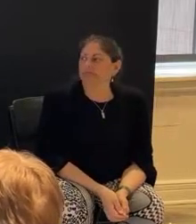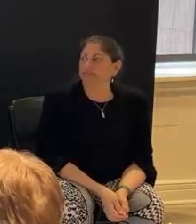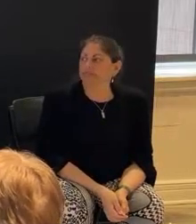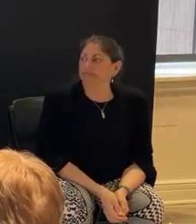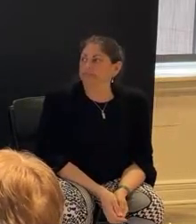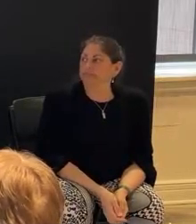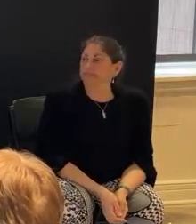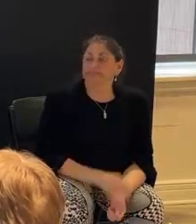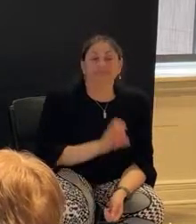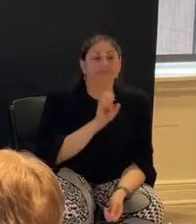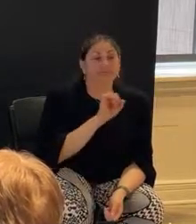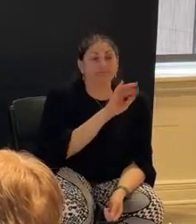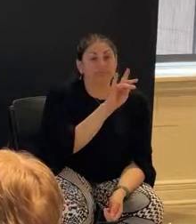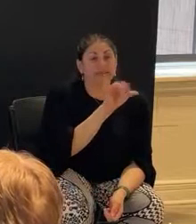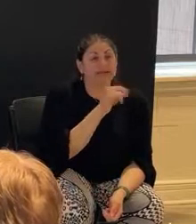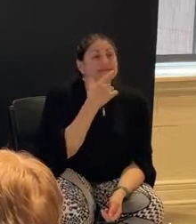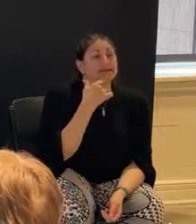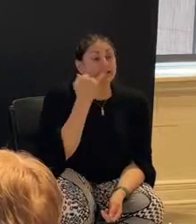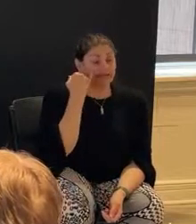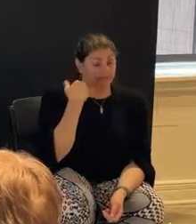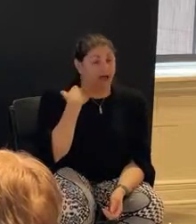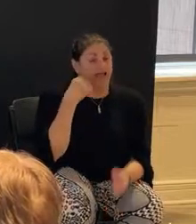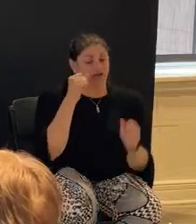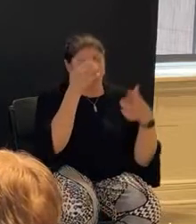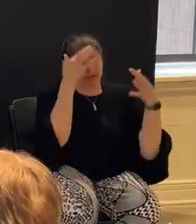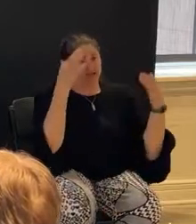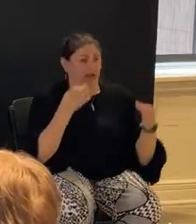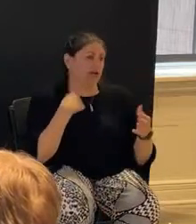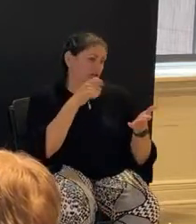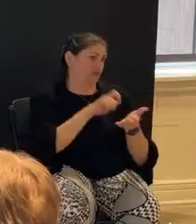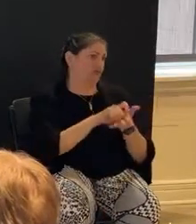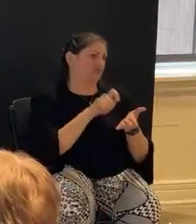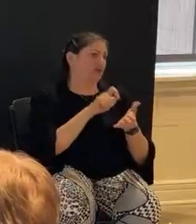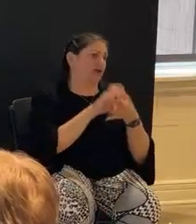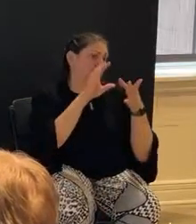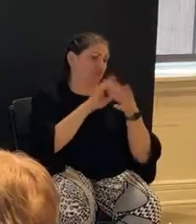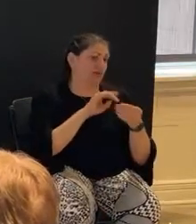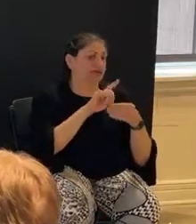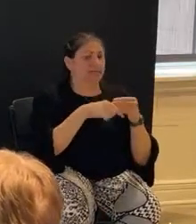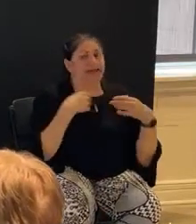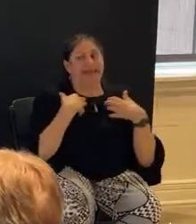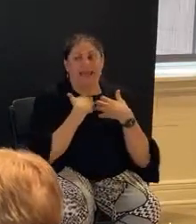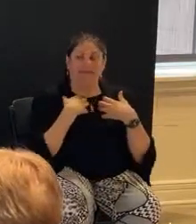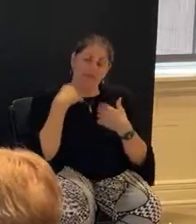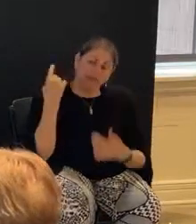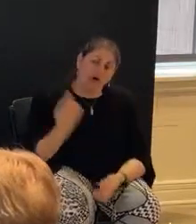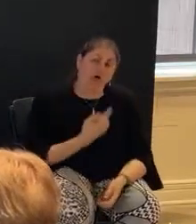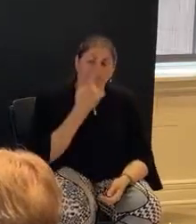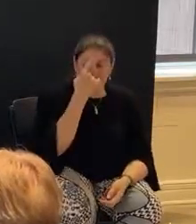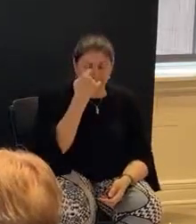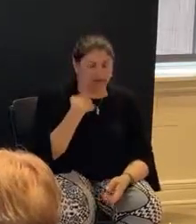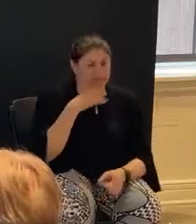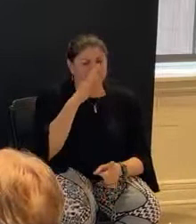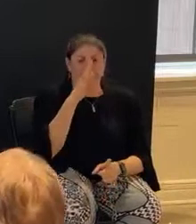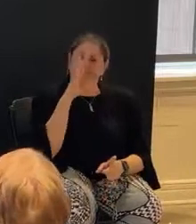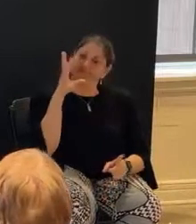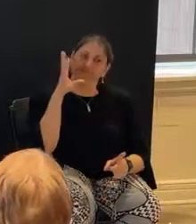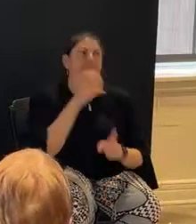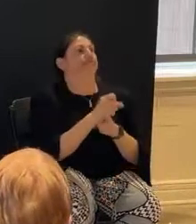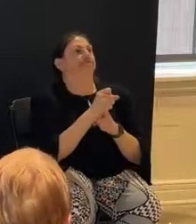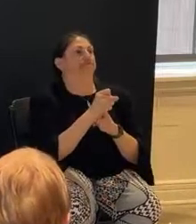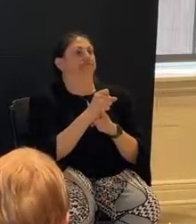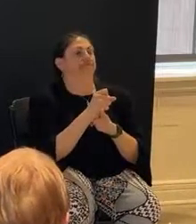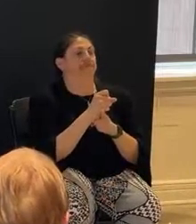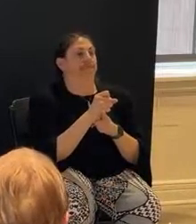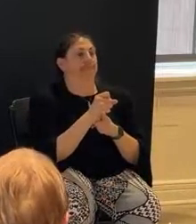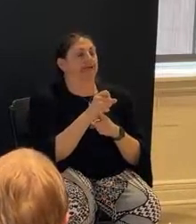Well, if I had my way, I would write stories about animals all the time because I just find them fascinating and, you know,